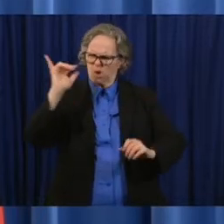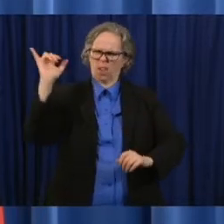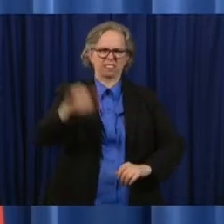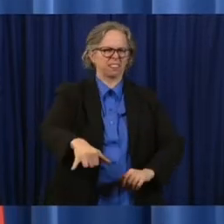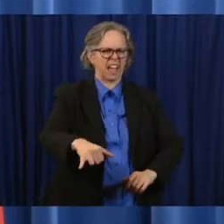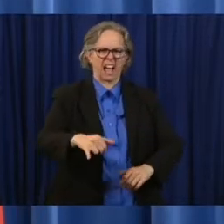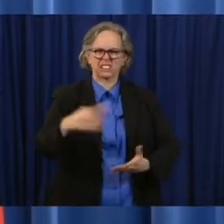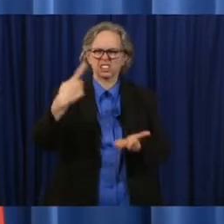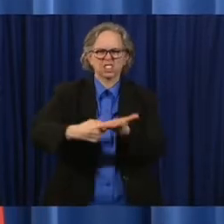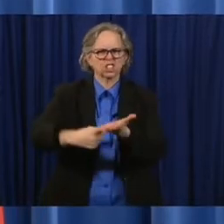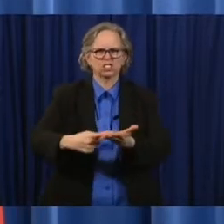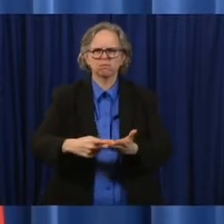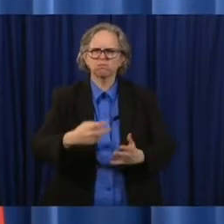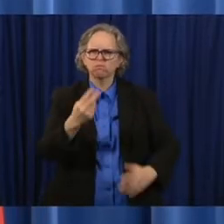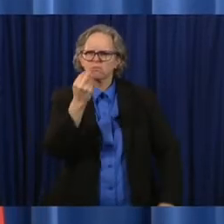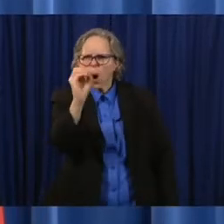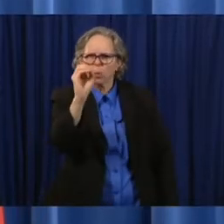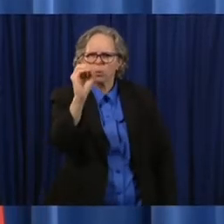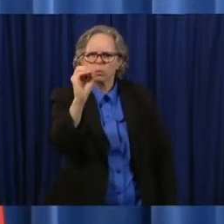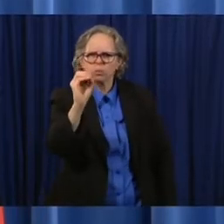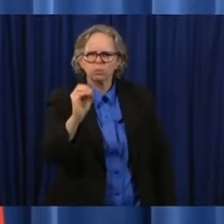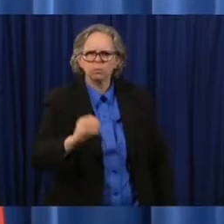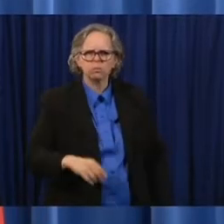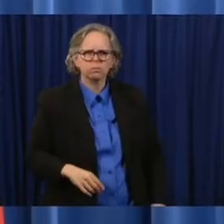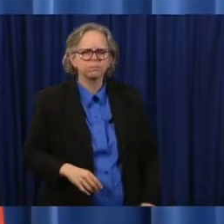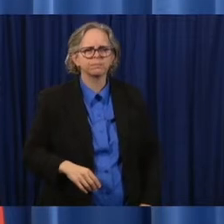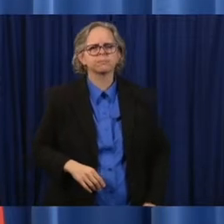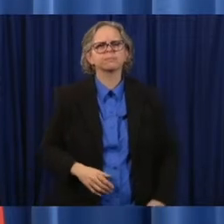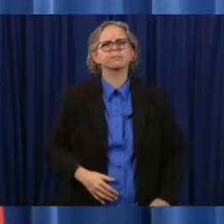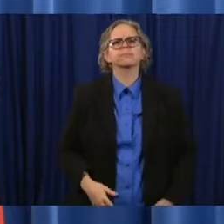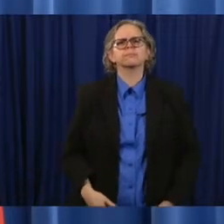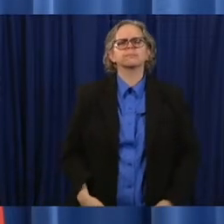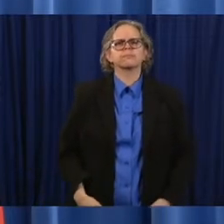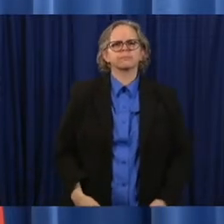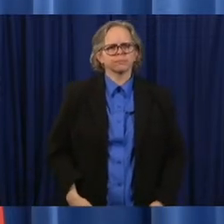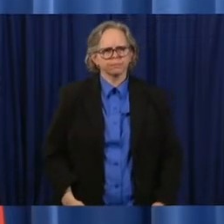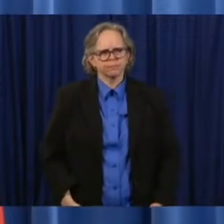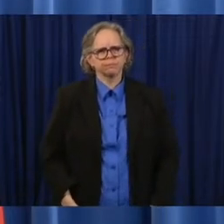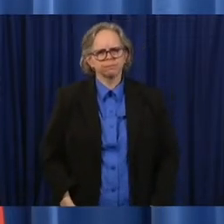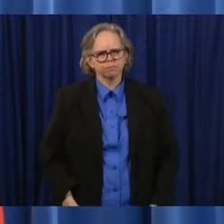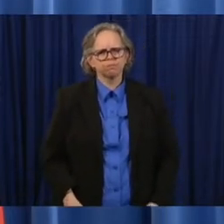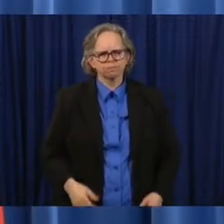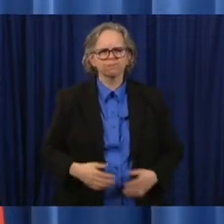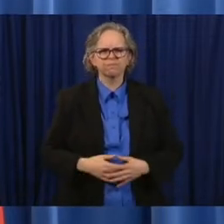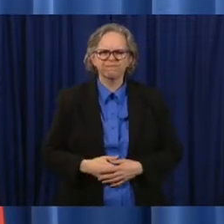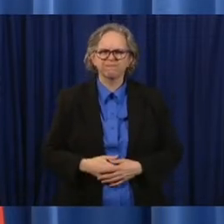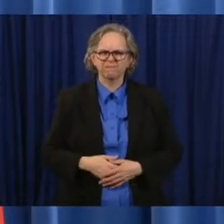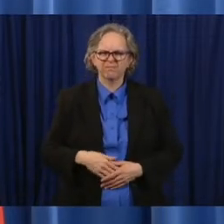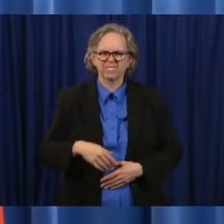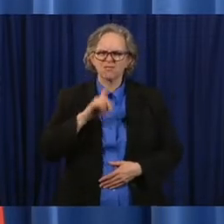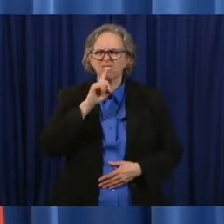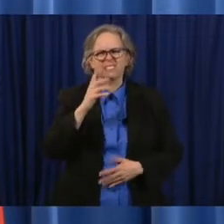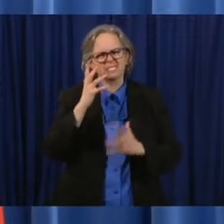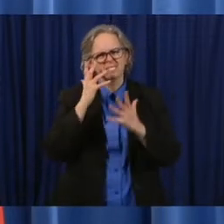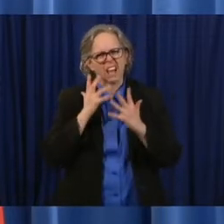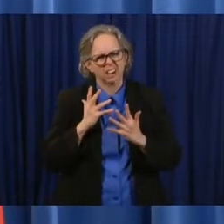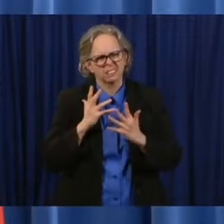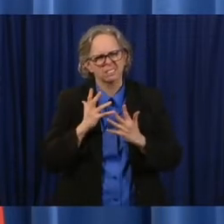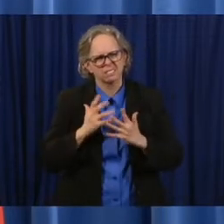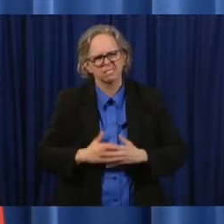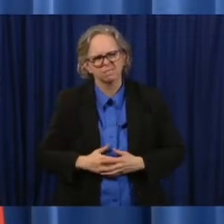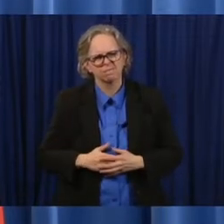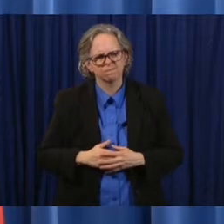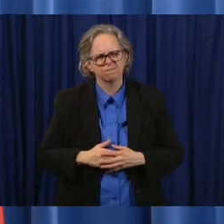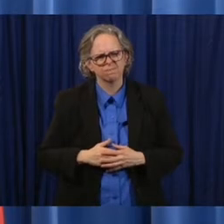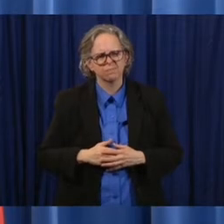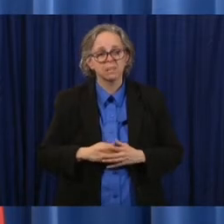any other public discussion. So I thought that was very sad. People have a